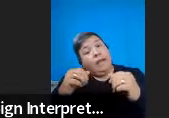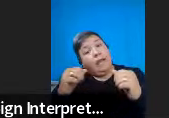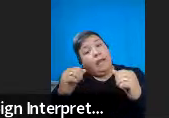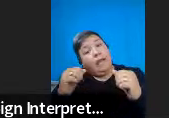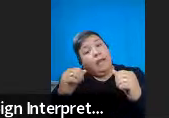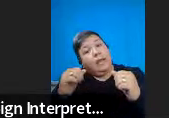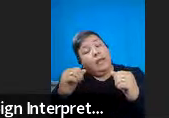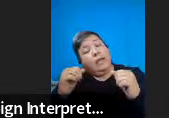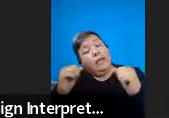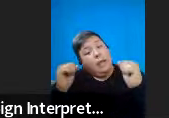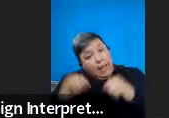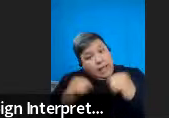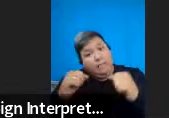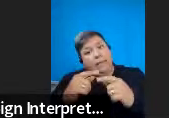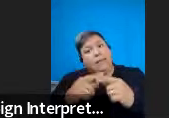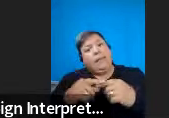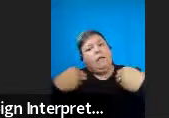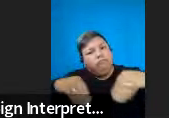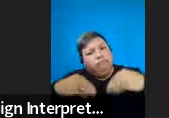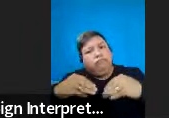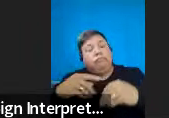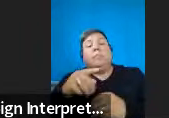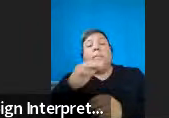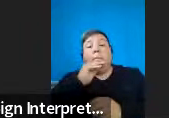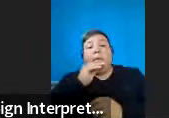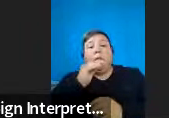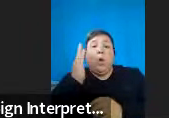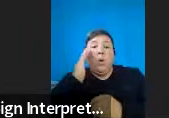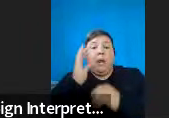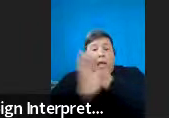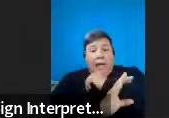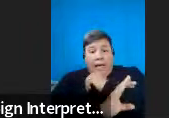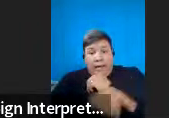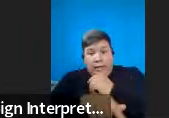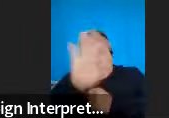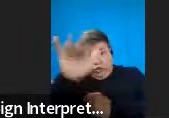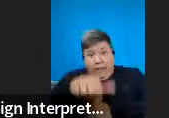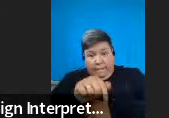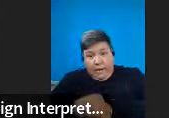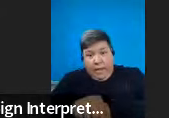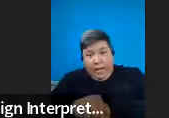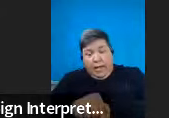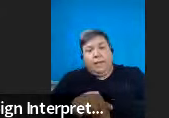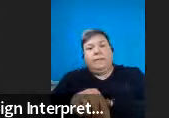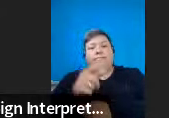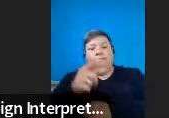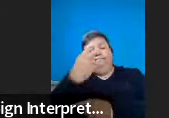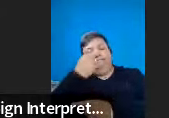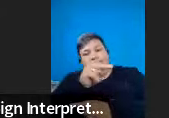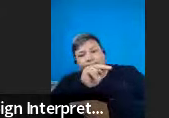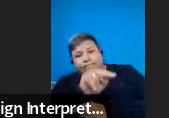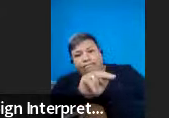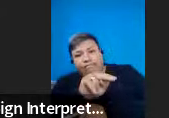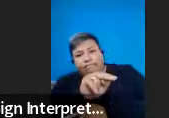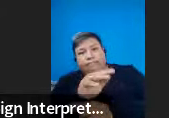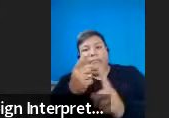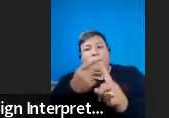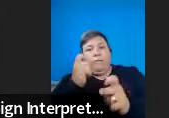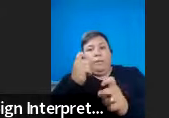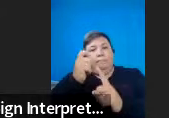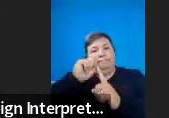recognition agreement, it's when then as an accredited trader in South Africa, you get recognition from the other